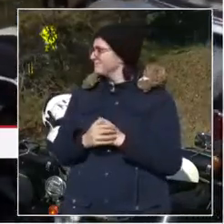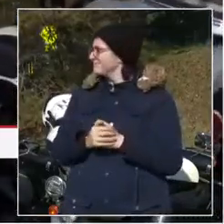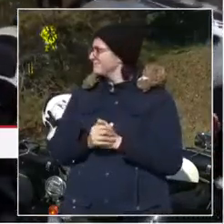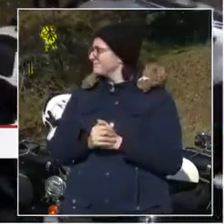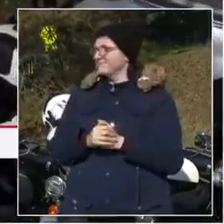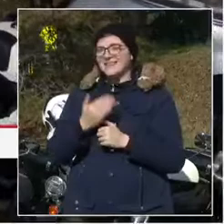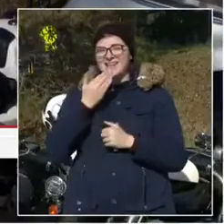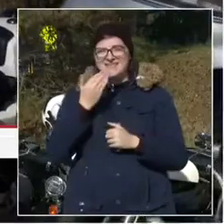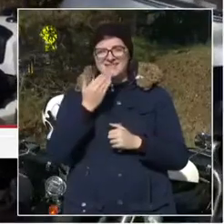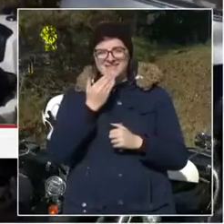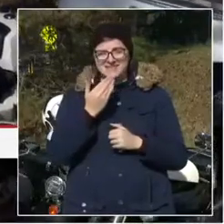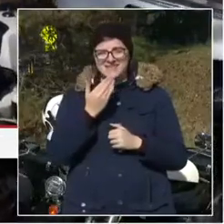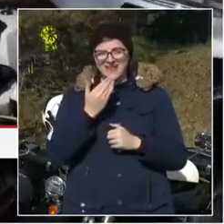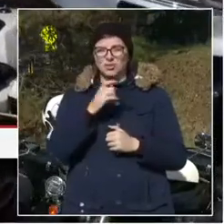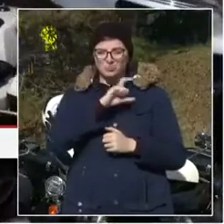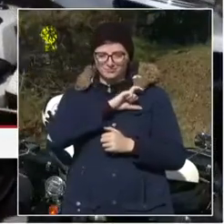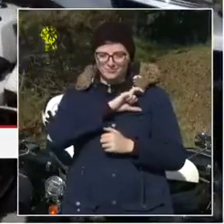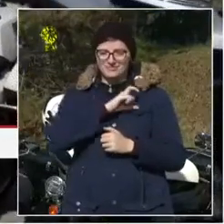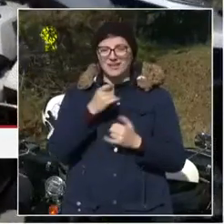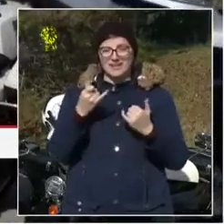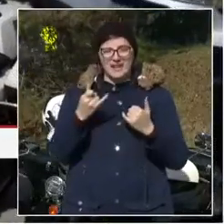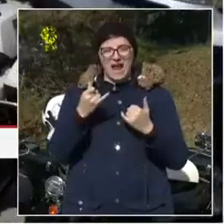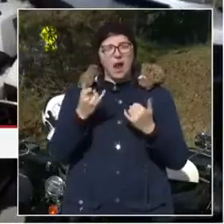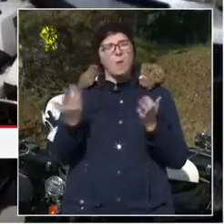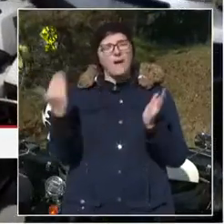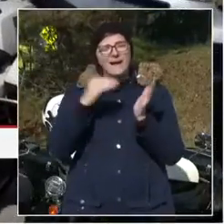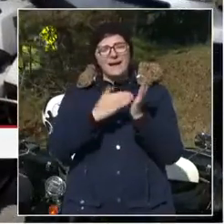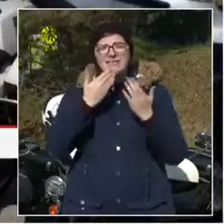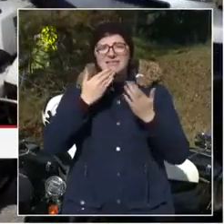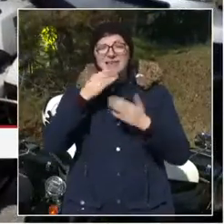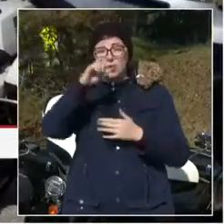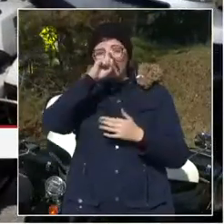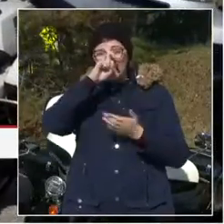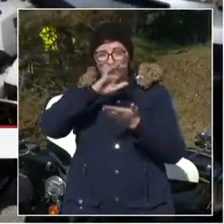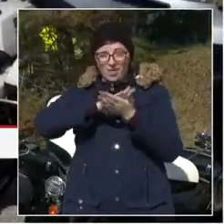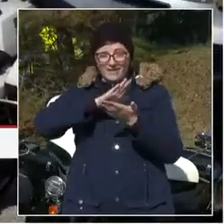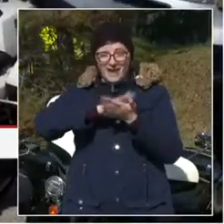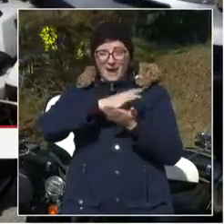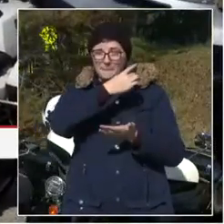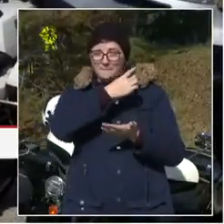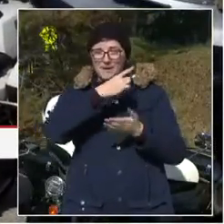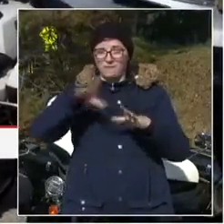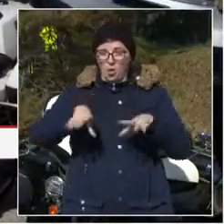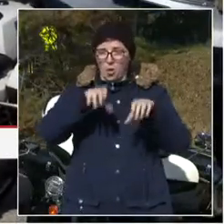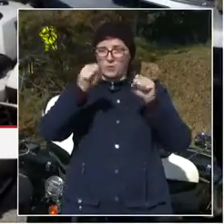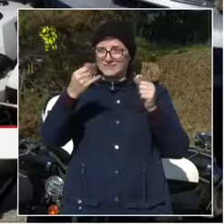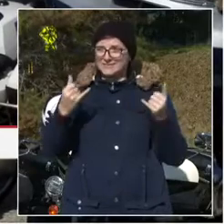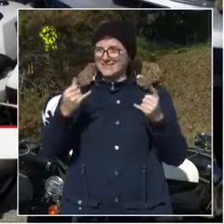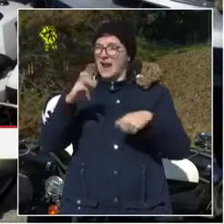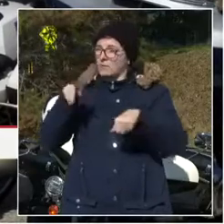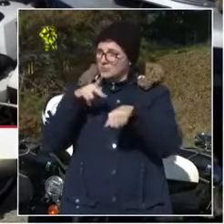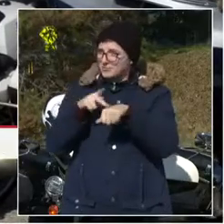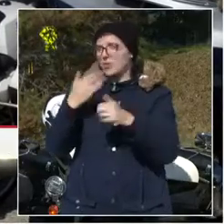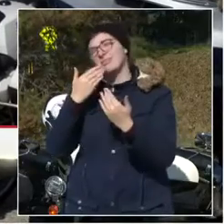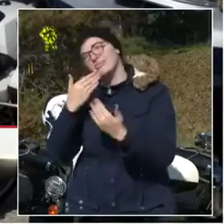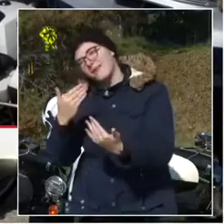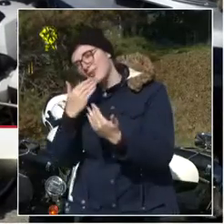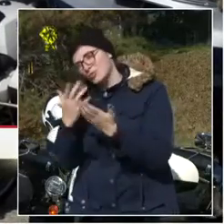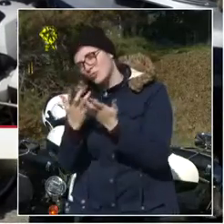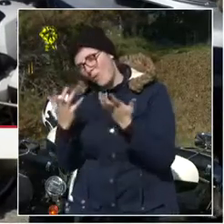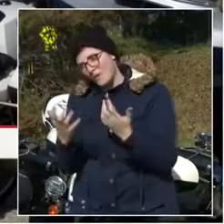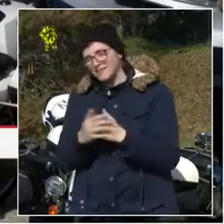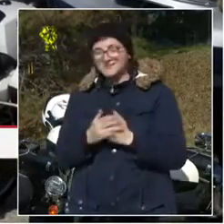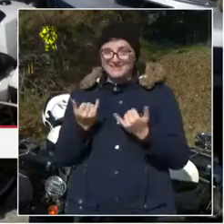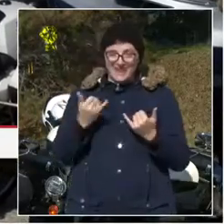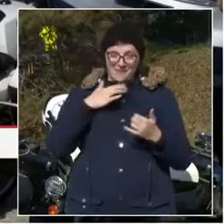Thank you, Commander. And once again, I want to thank Eagle Academy for hosting us today. Principal LeCoyne, we appreciate your hospitality. It's now